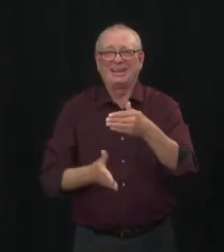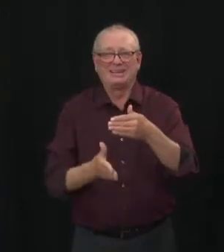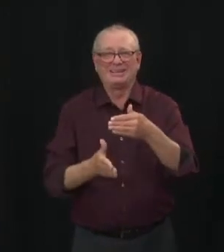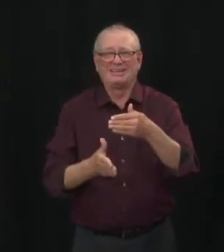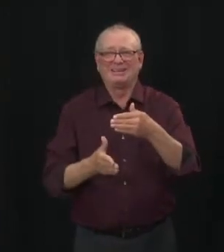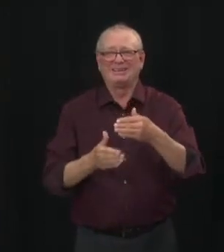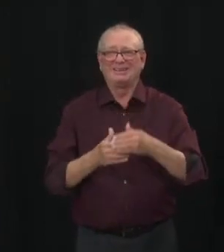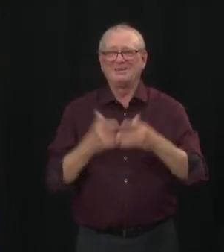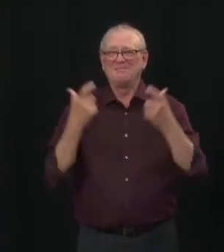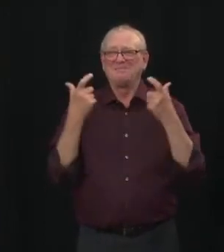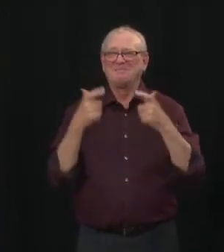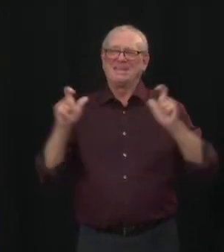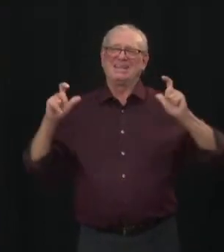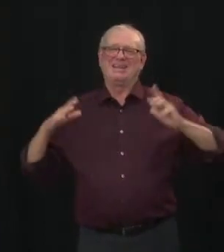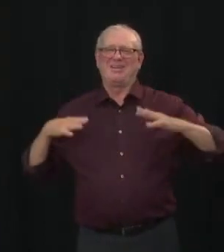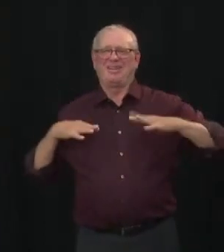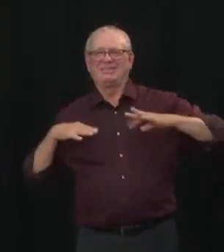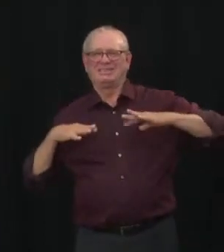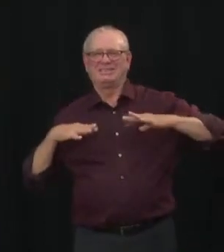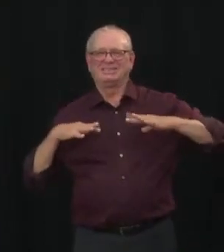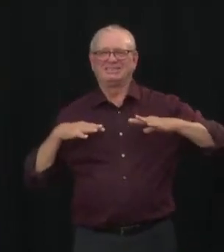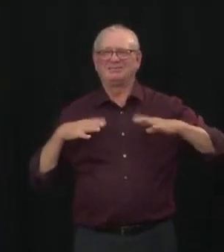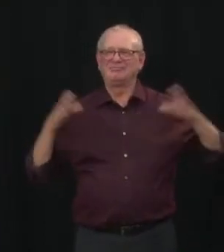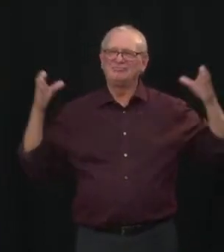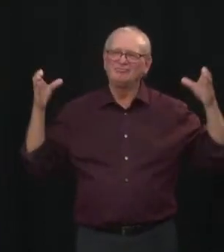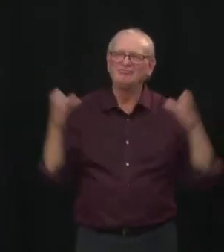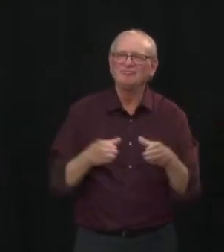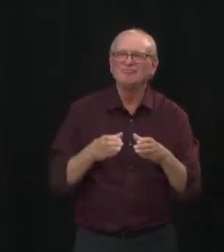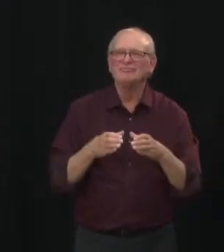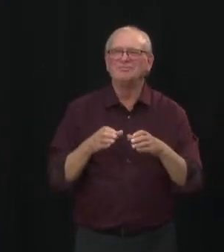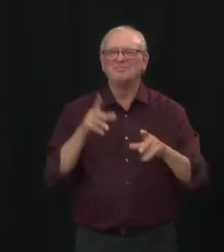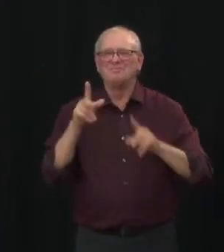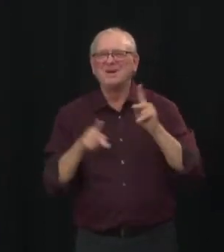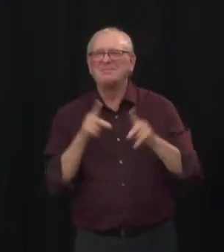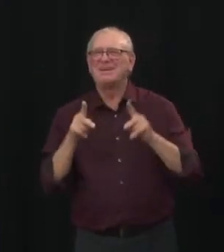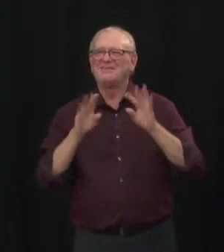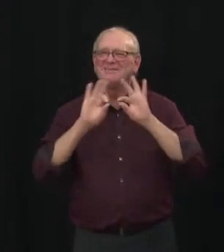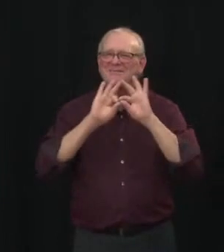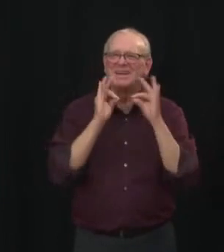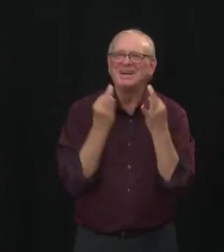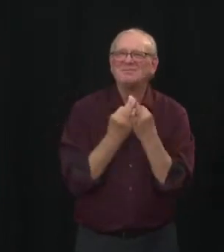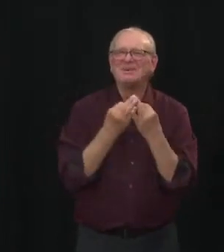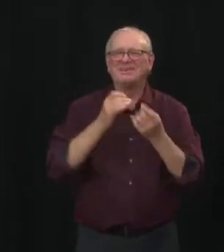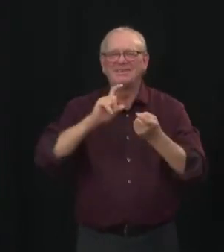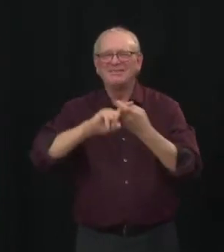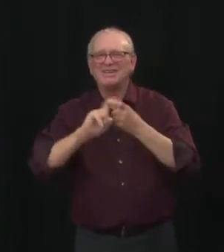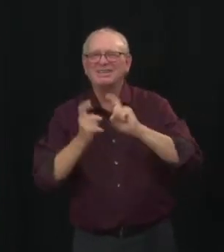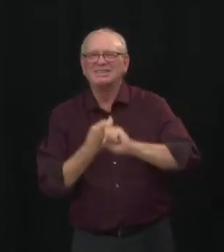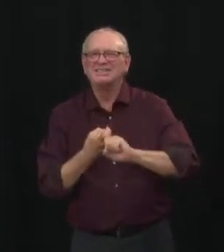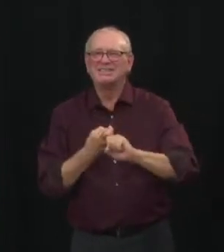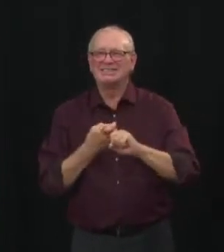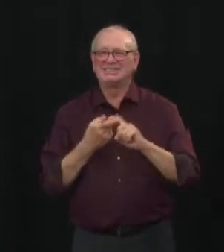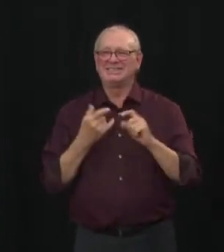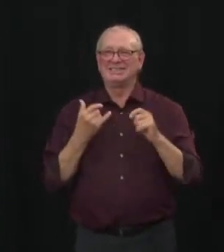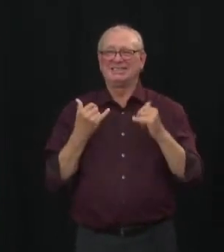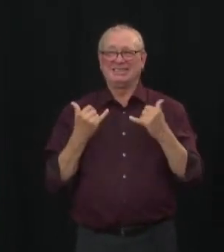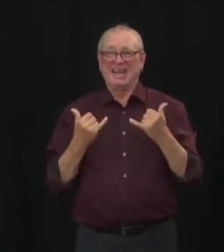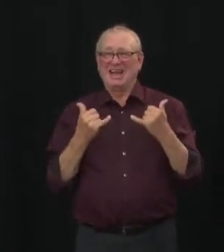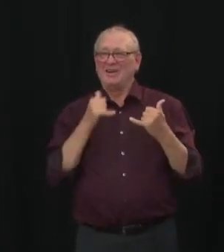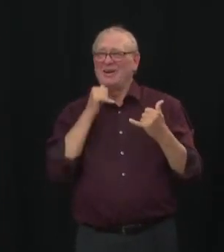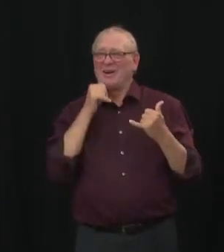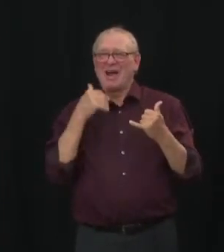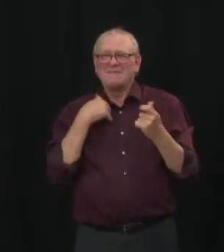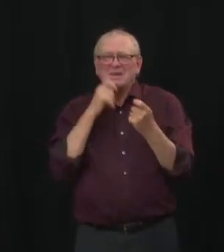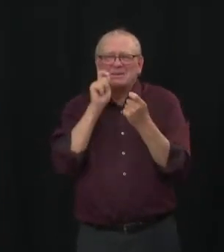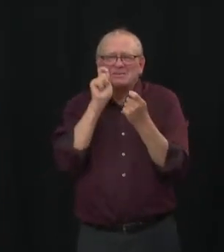gatherings we've had since the transition of learning to live with COVID with relatively no measures in place. Dr. Hinshaw, Minister Copping, what is your